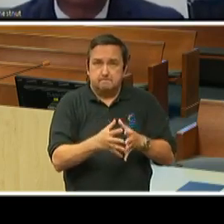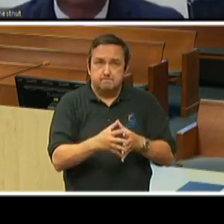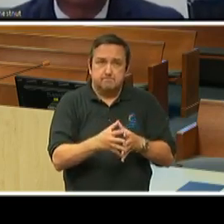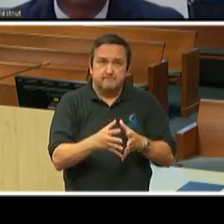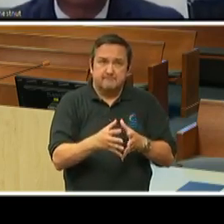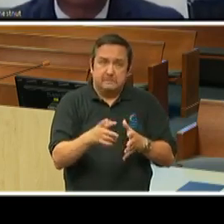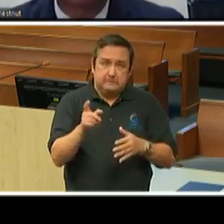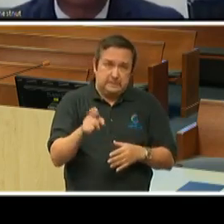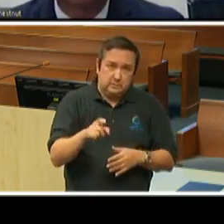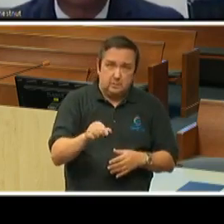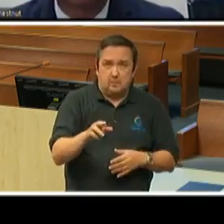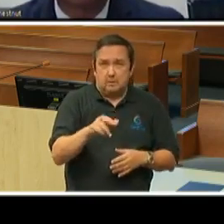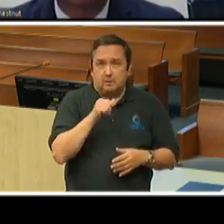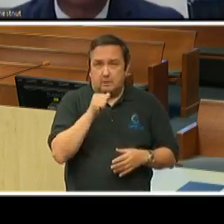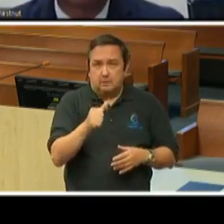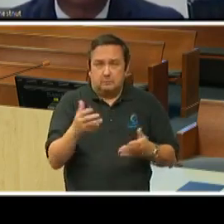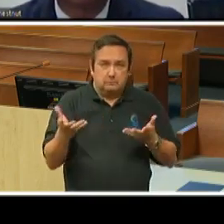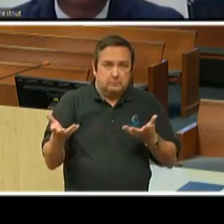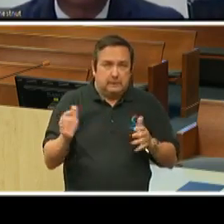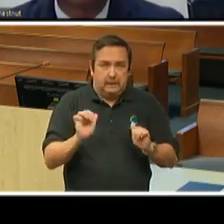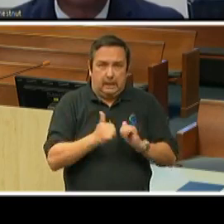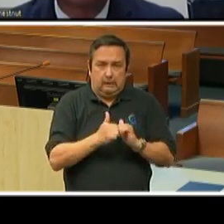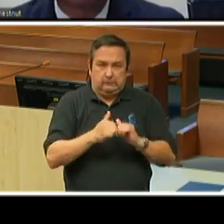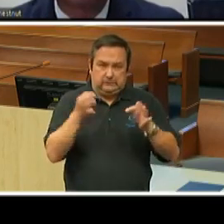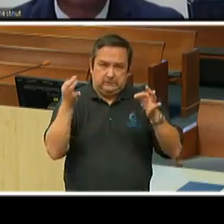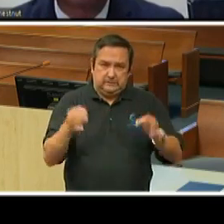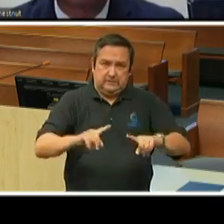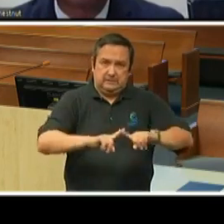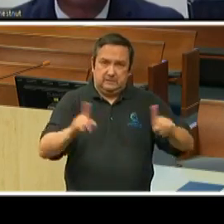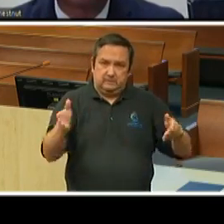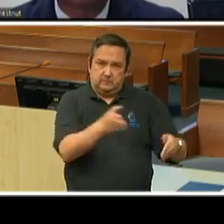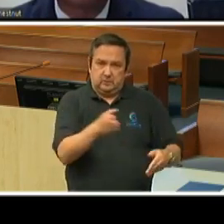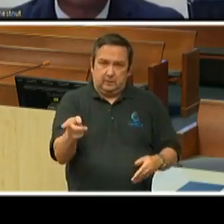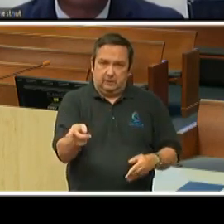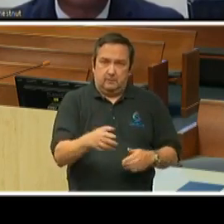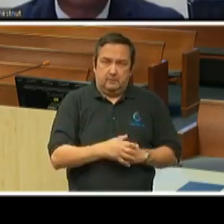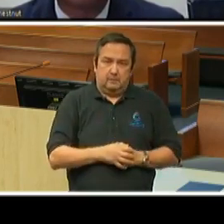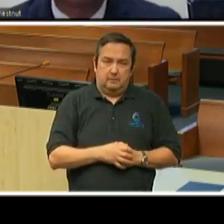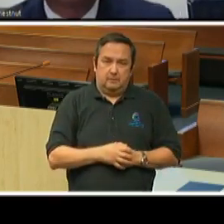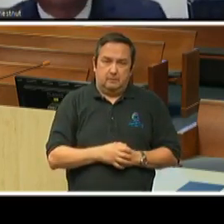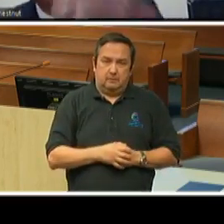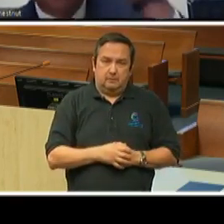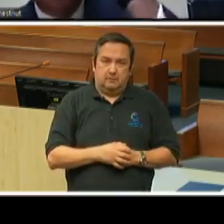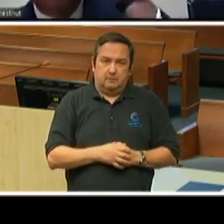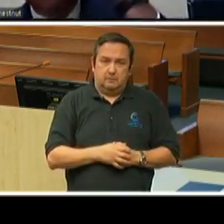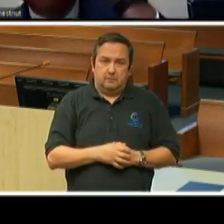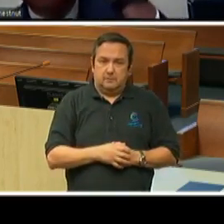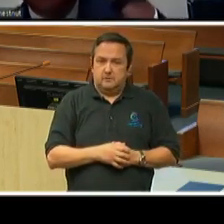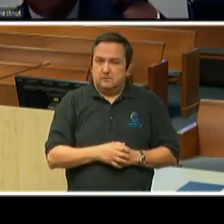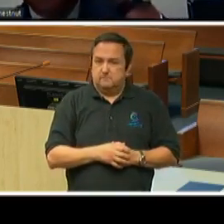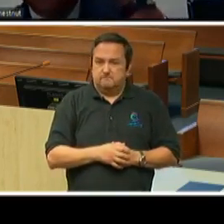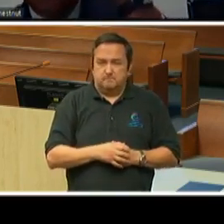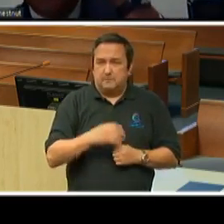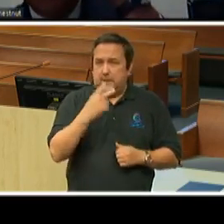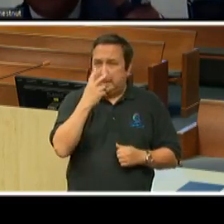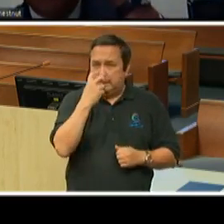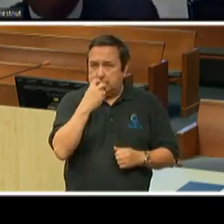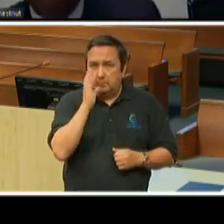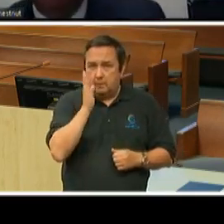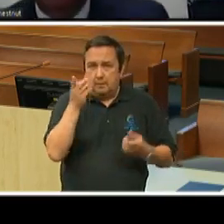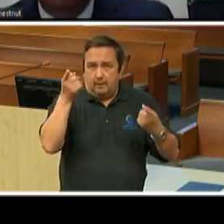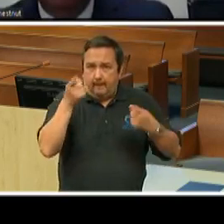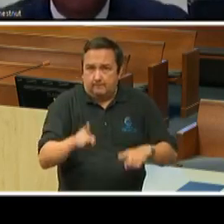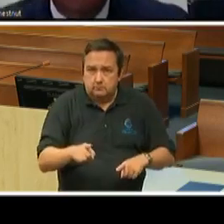as necessary. So I don't know how we differentiate there. And it's unlikely to happen, although,